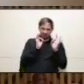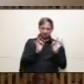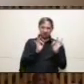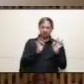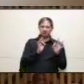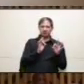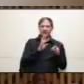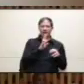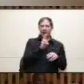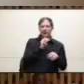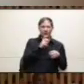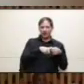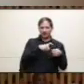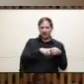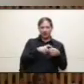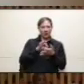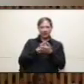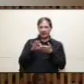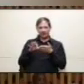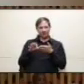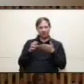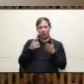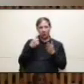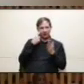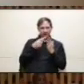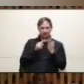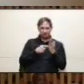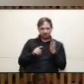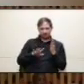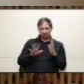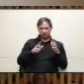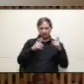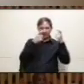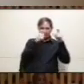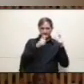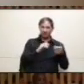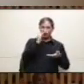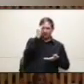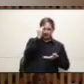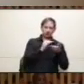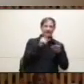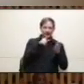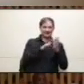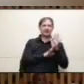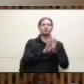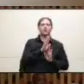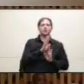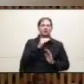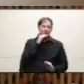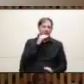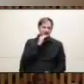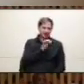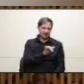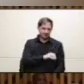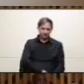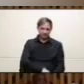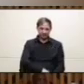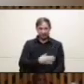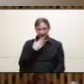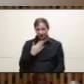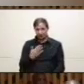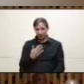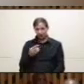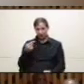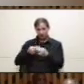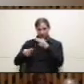audit. But when you say the paragraphs are being reduced, it means that that is the improvement. Thank you, Chair. Thank you. Honorable